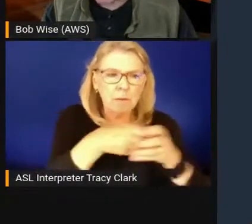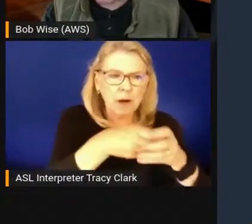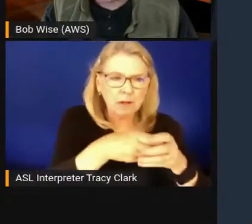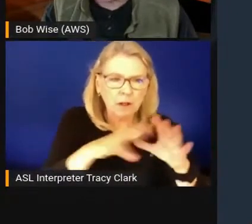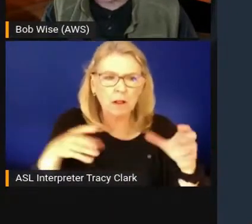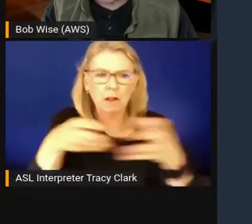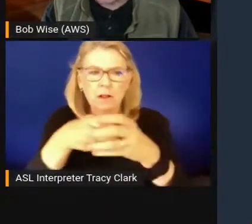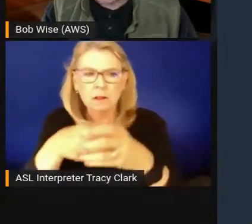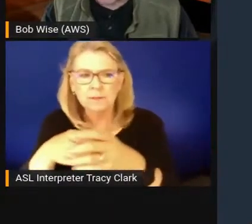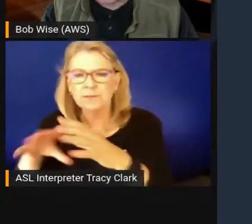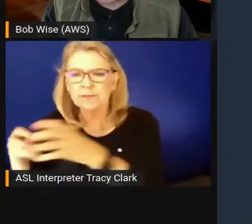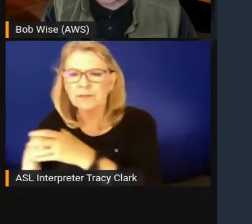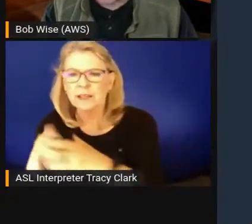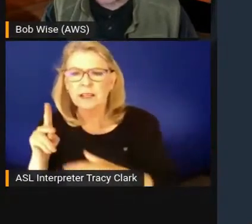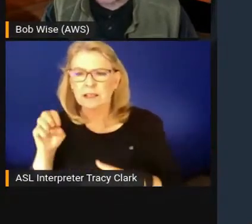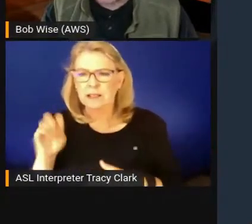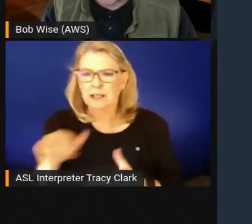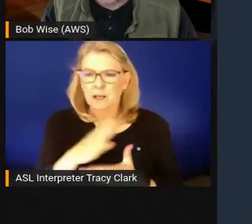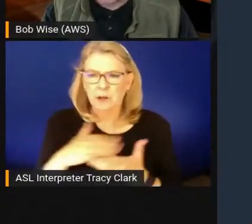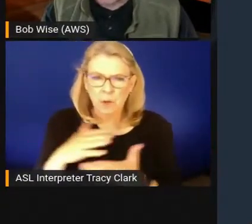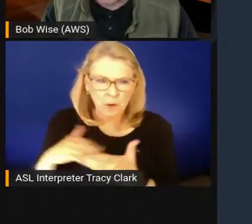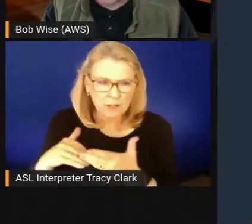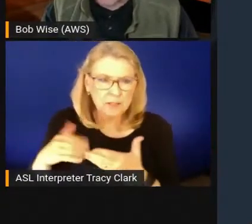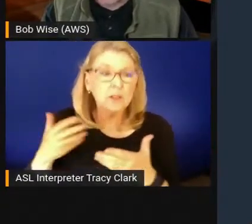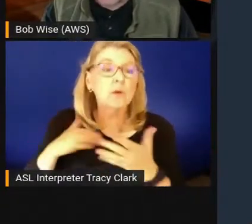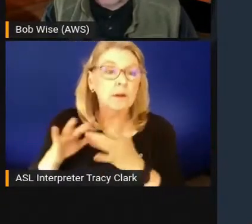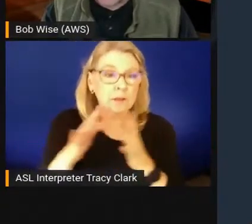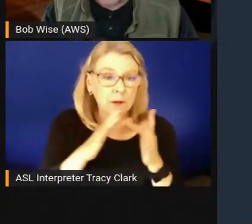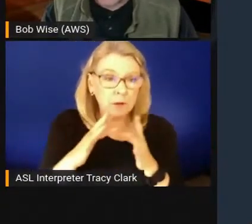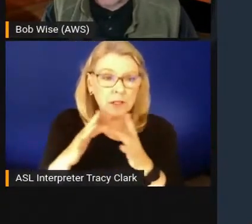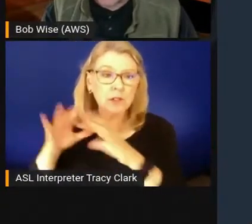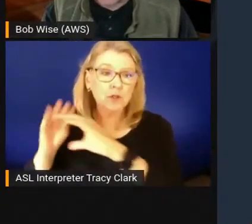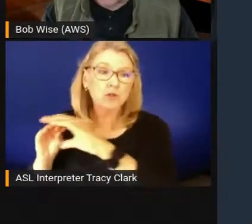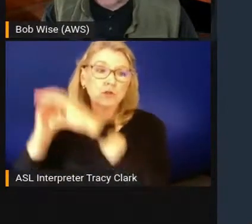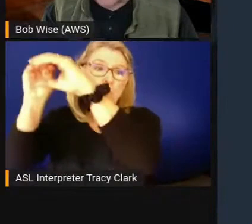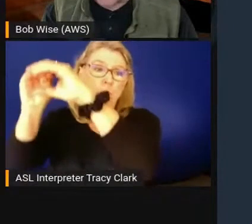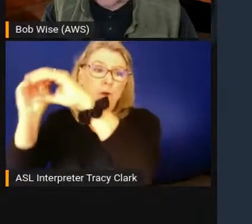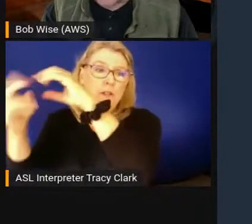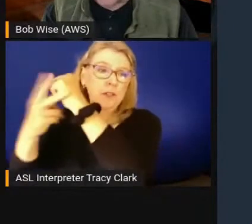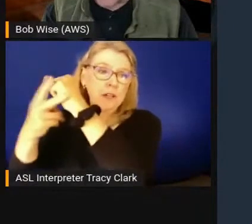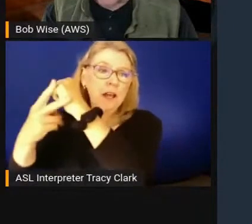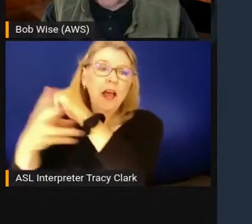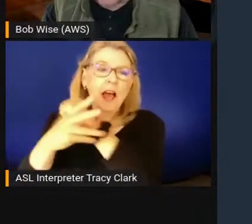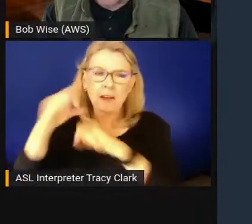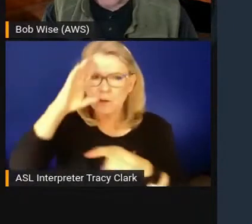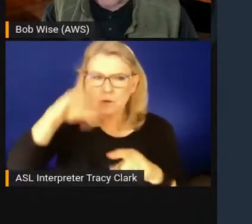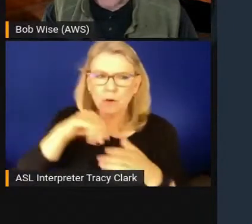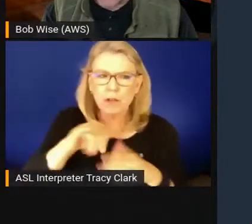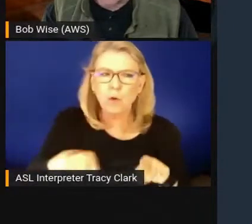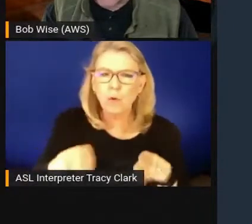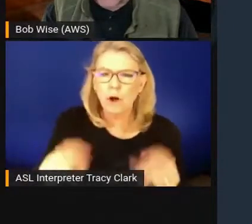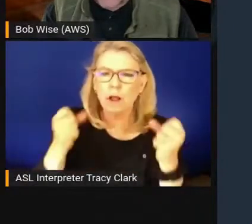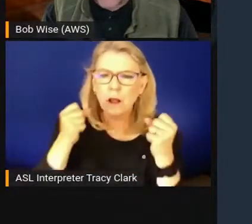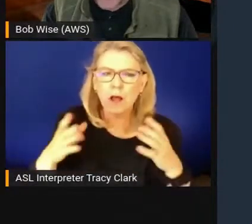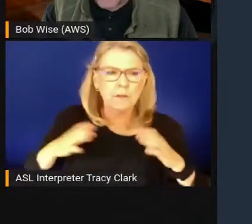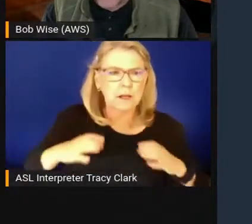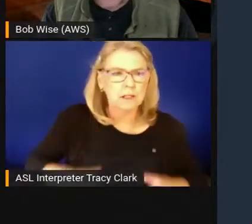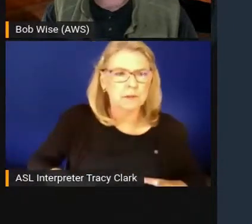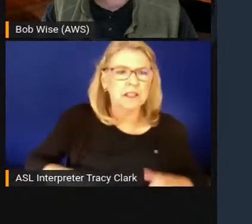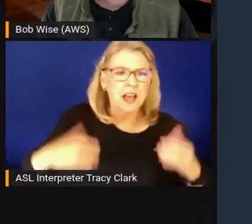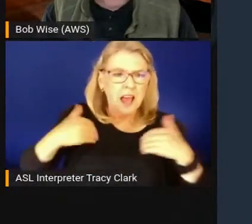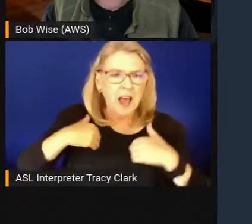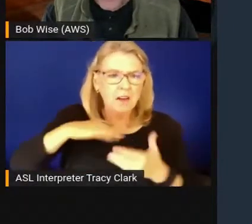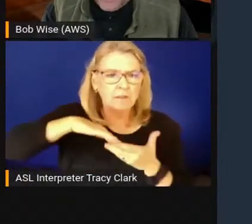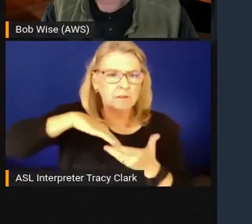storage, and we know that while a lot of customers have virtualized